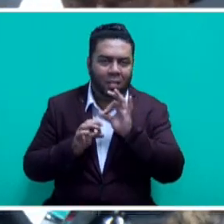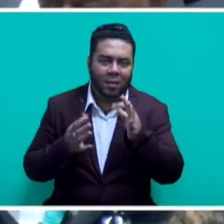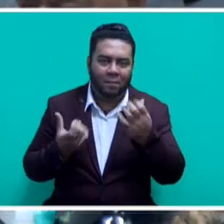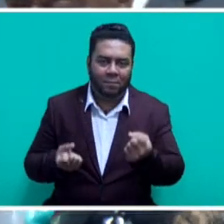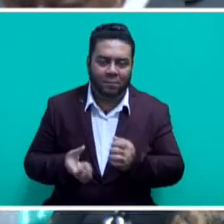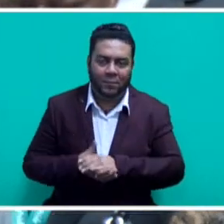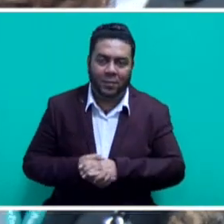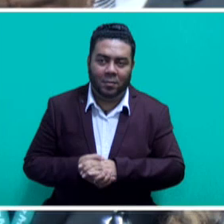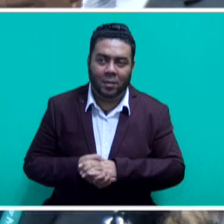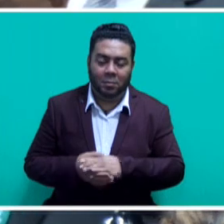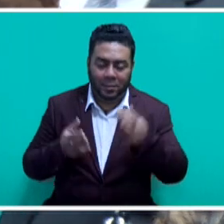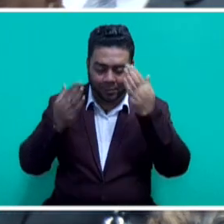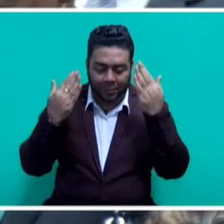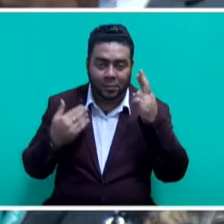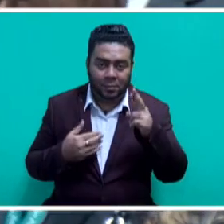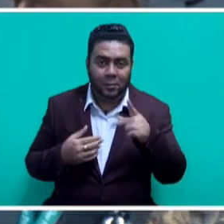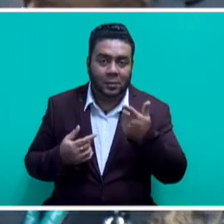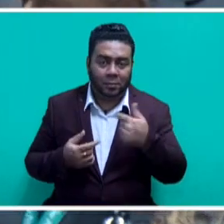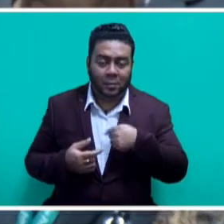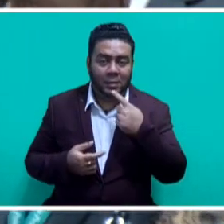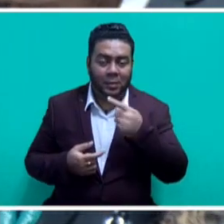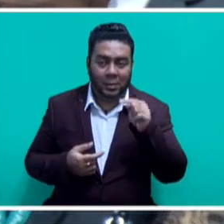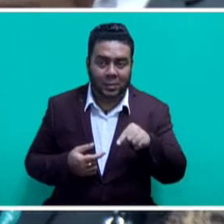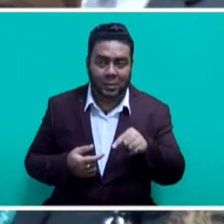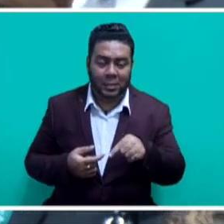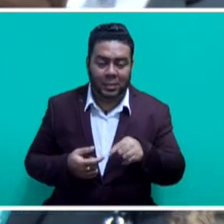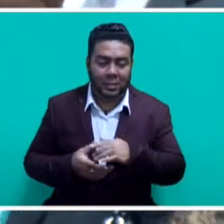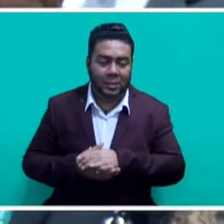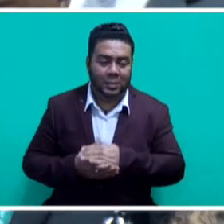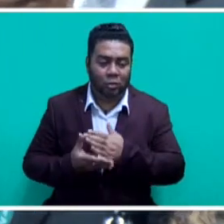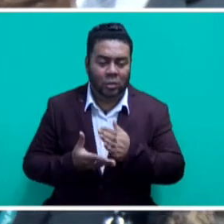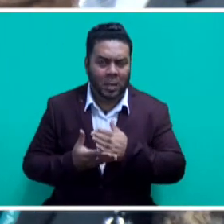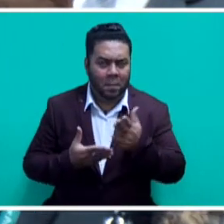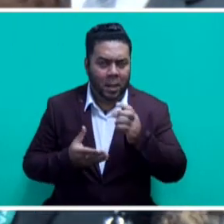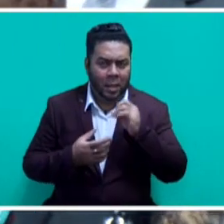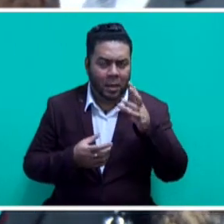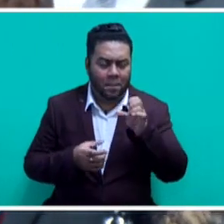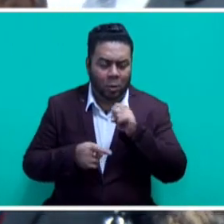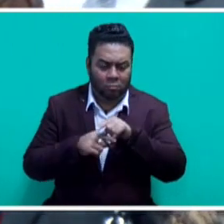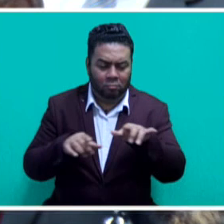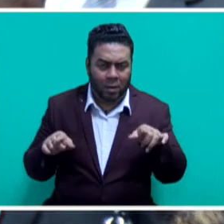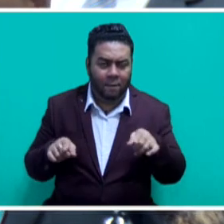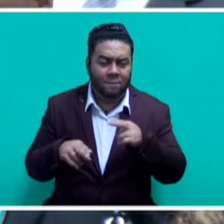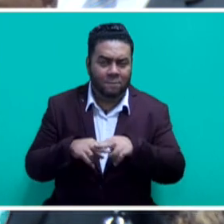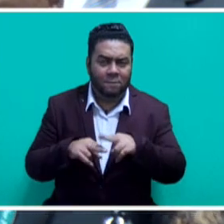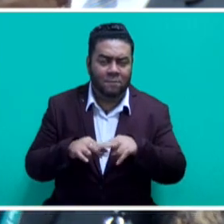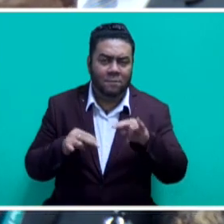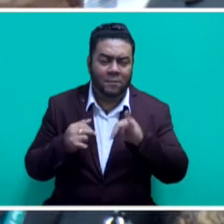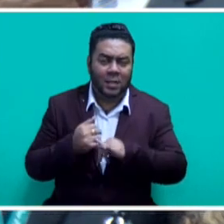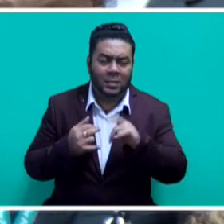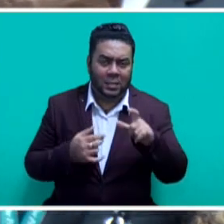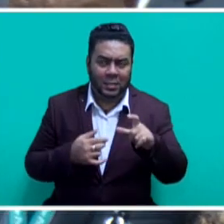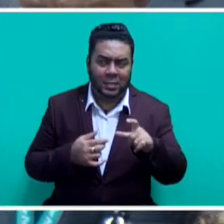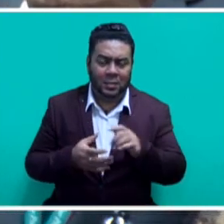Mr. Speaker, let me shed some light on the situation of Fiji Sugar Corporation, or more formally known as